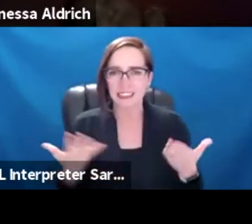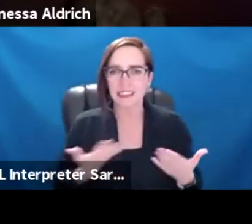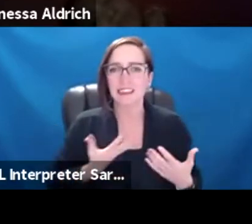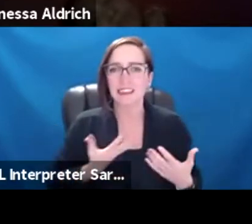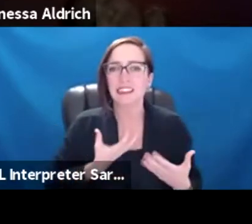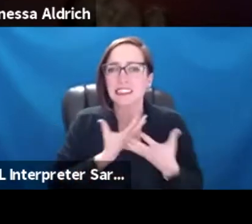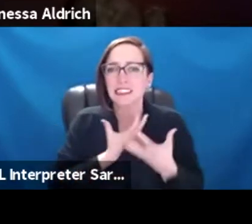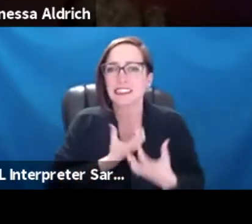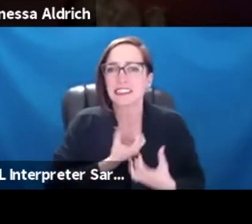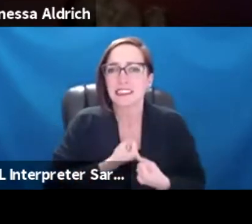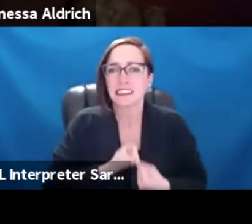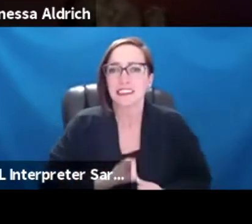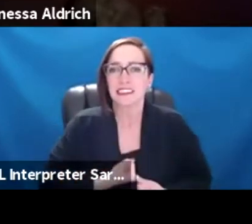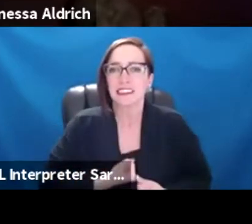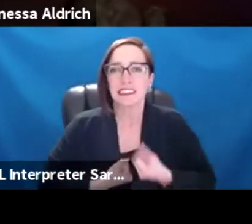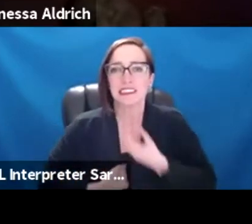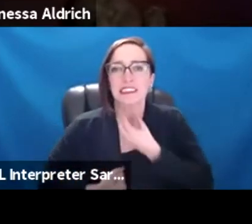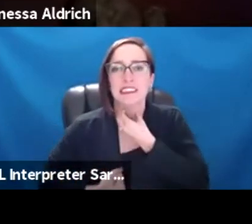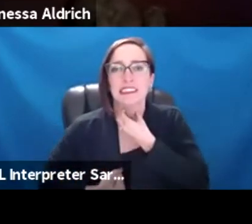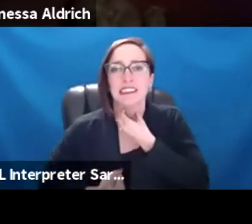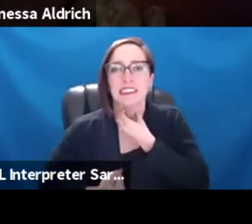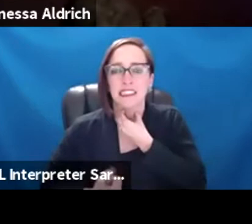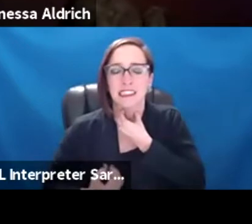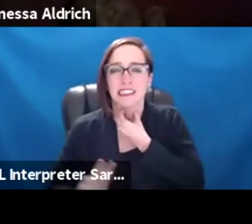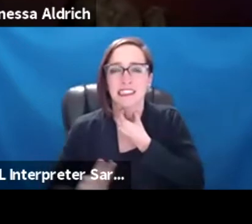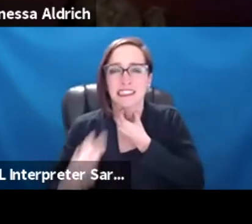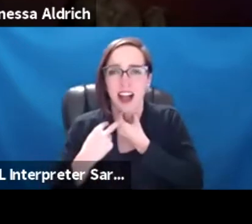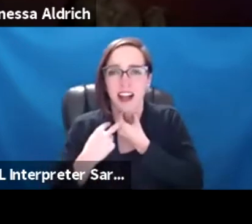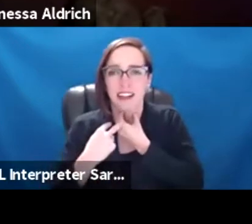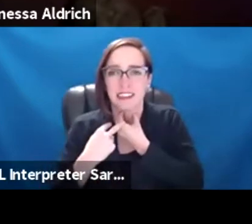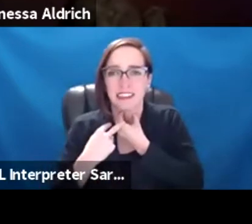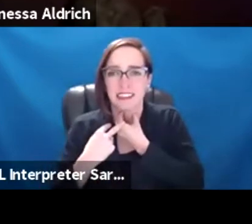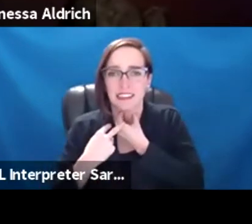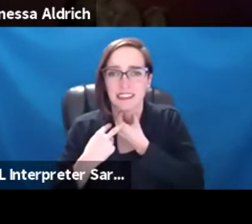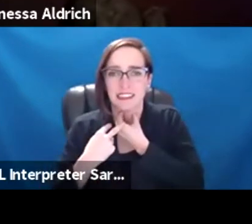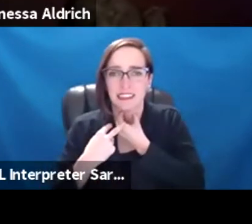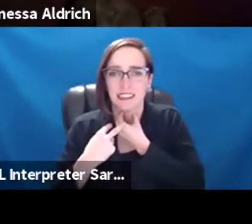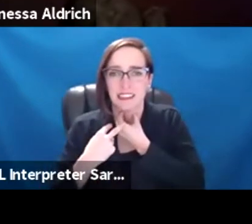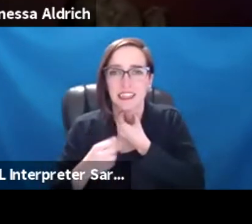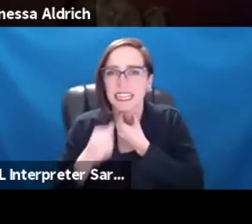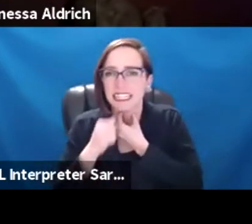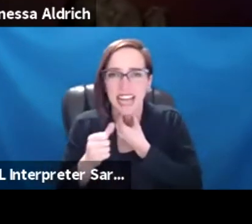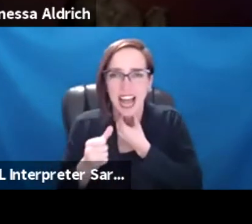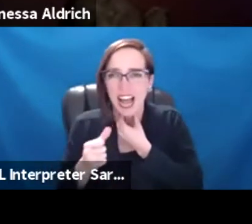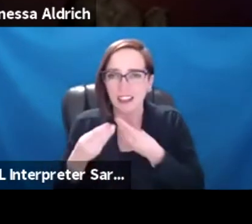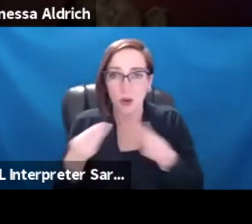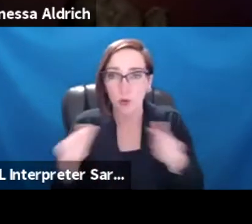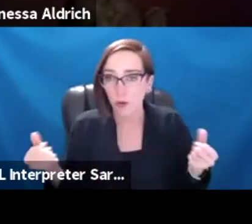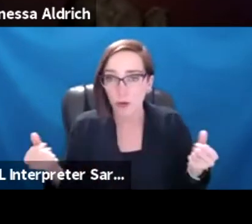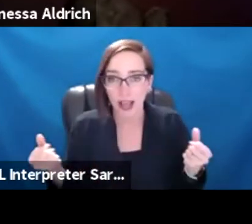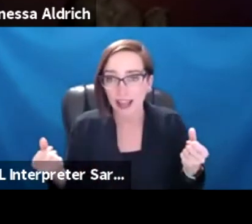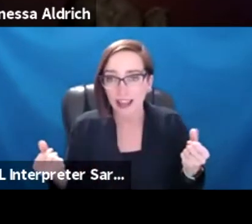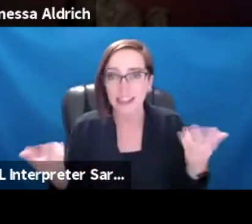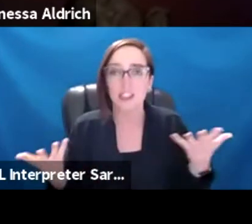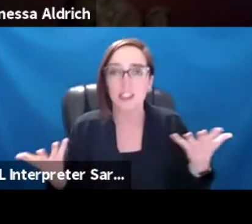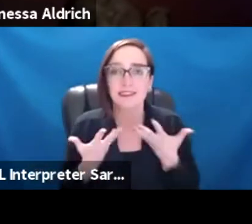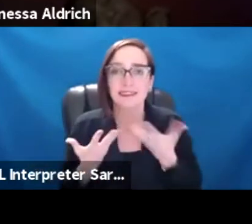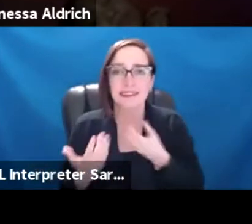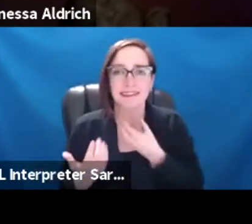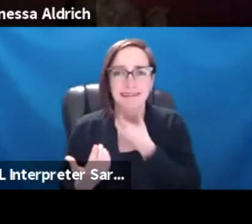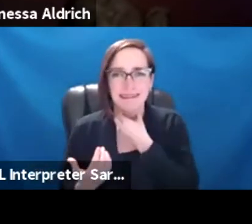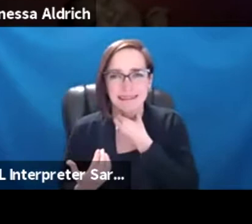here. And it doesn't go away because we didn't express it. What it can do is linger and linger and